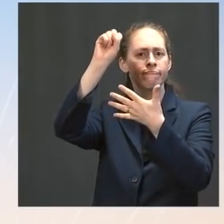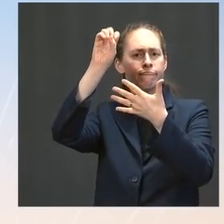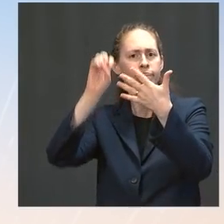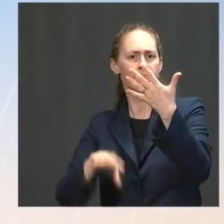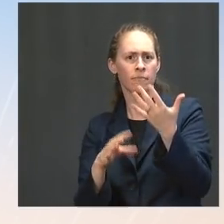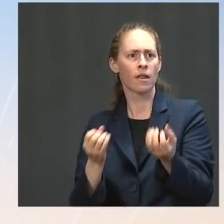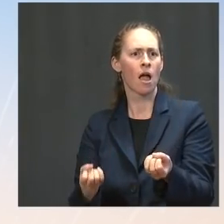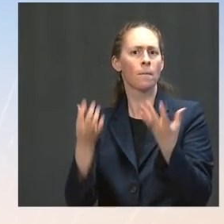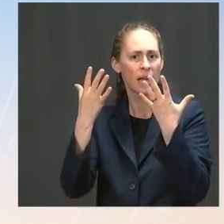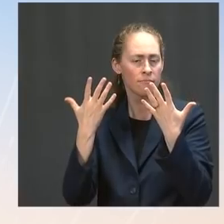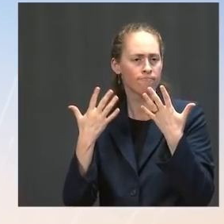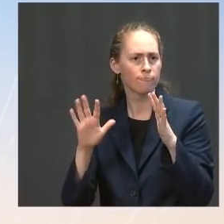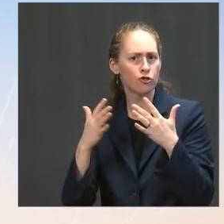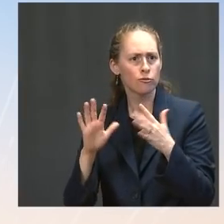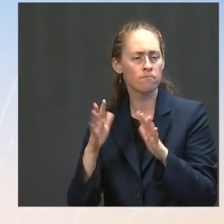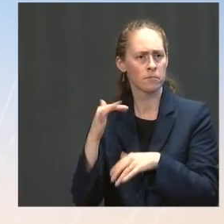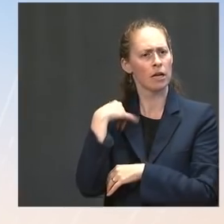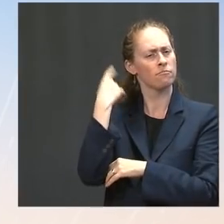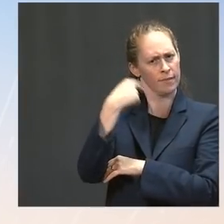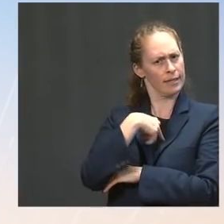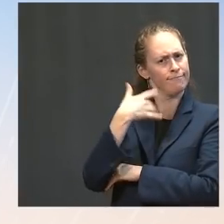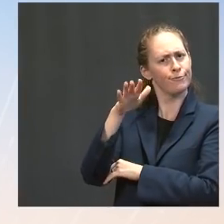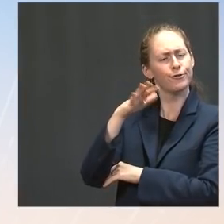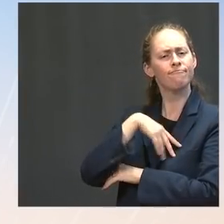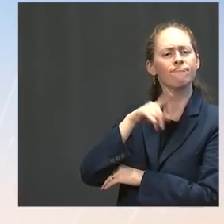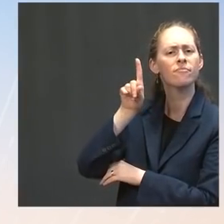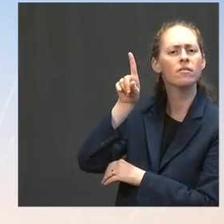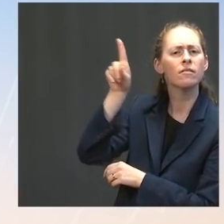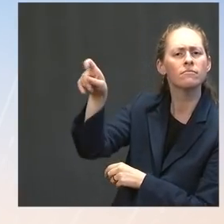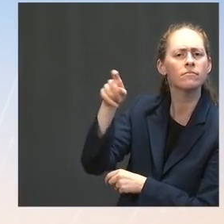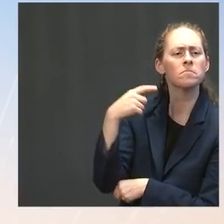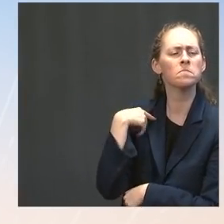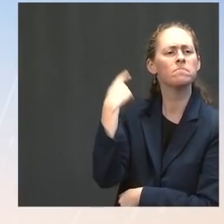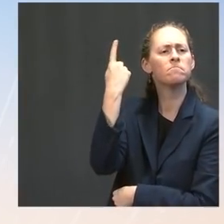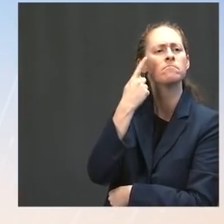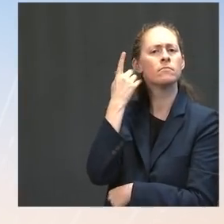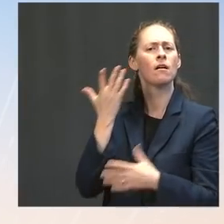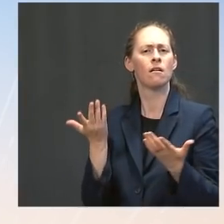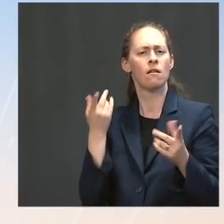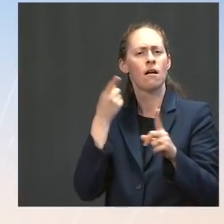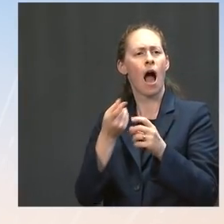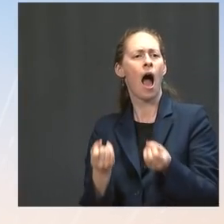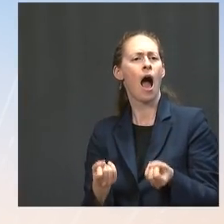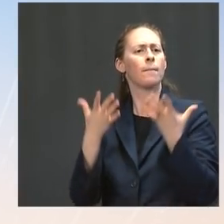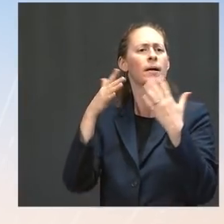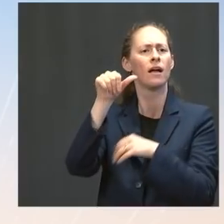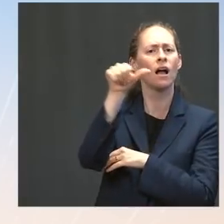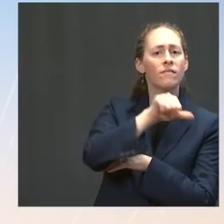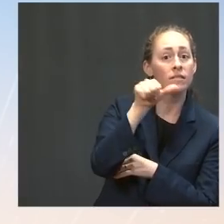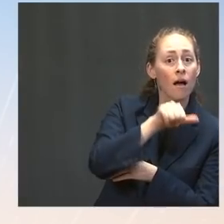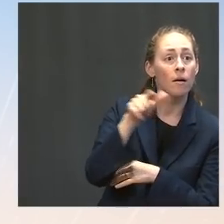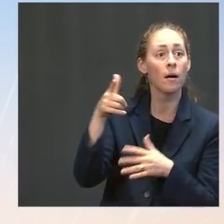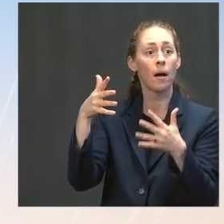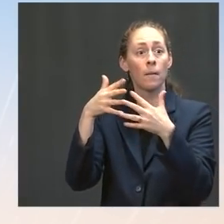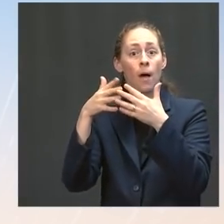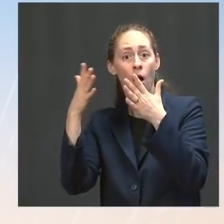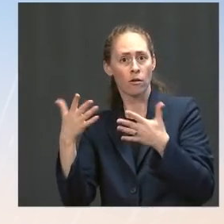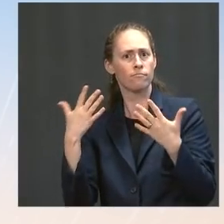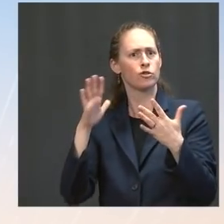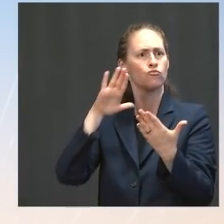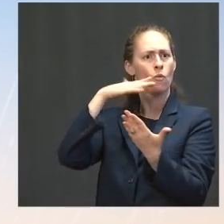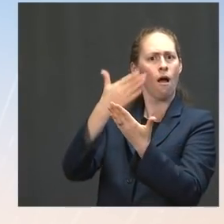Afghanistan. That is a reality on the ground. And right now our focus and our priority is getting American citizens evacuated and our Afghan partners